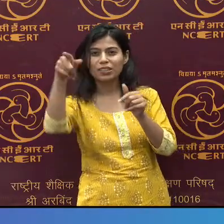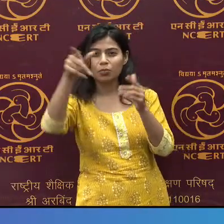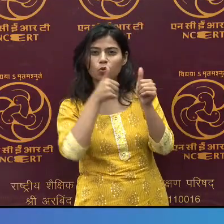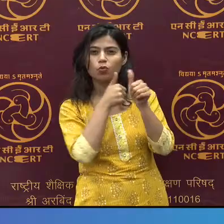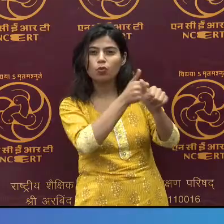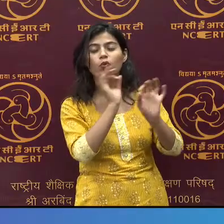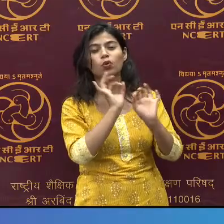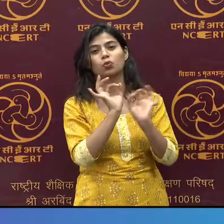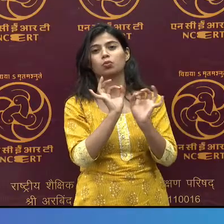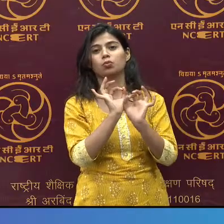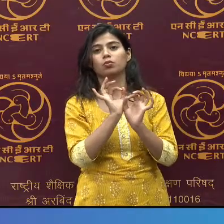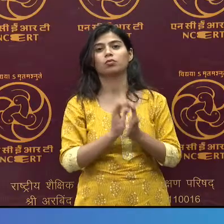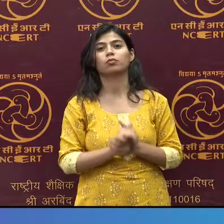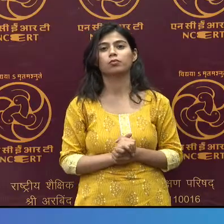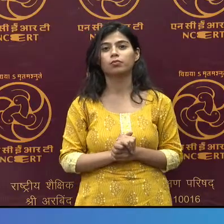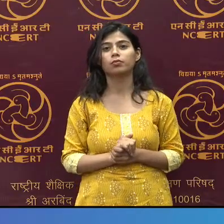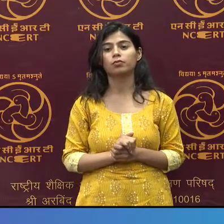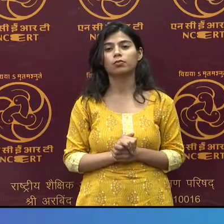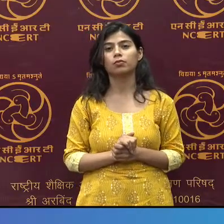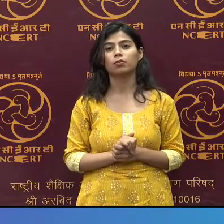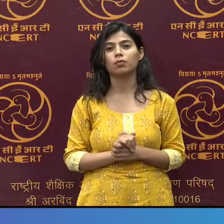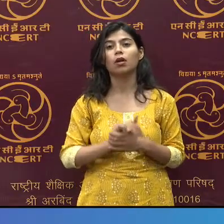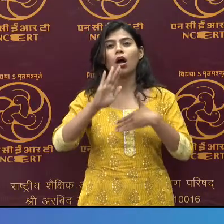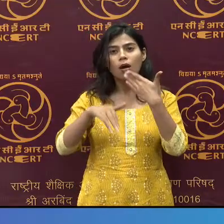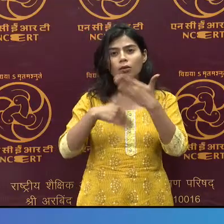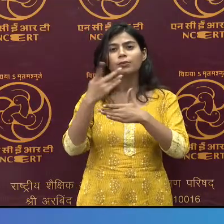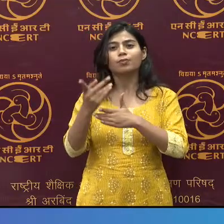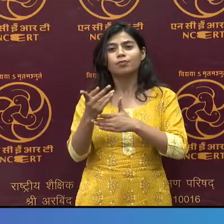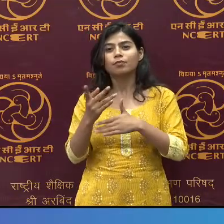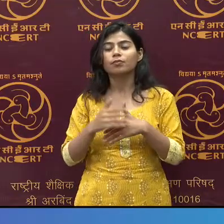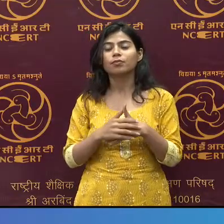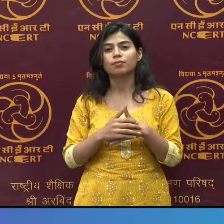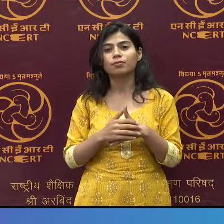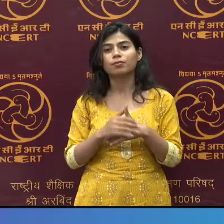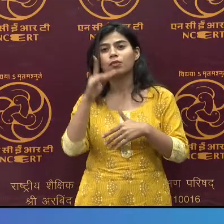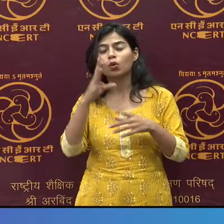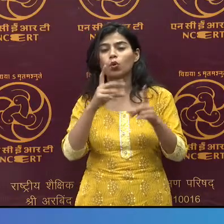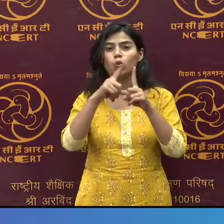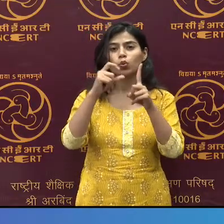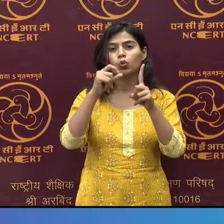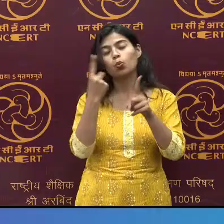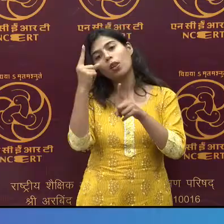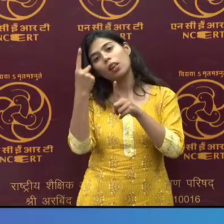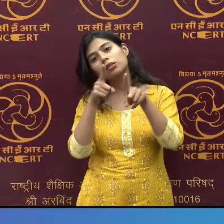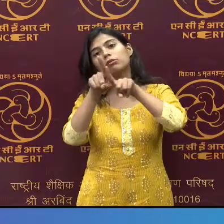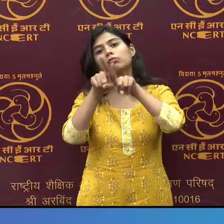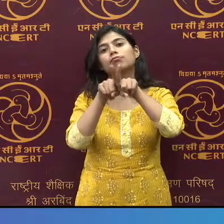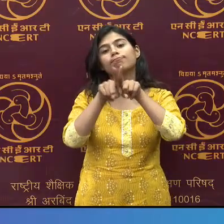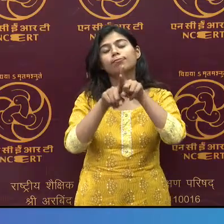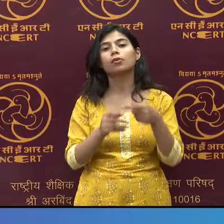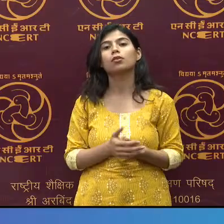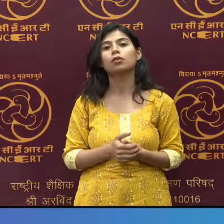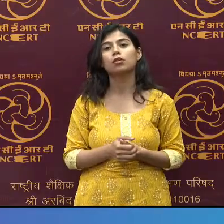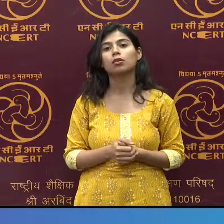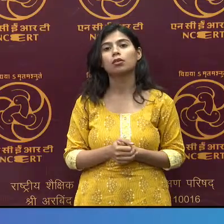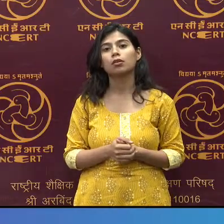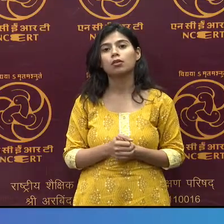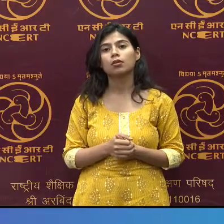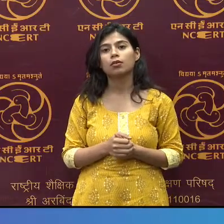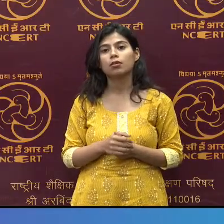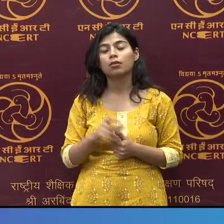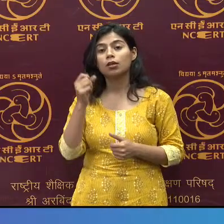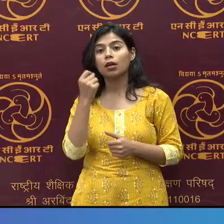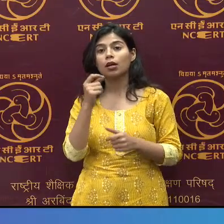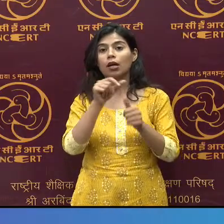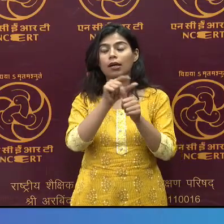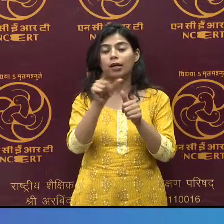third person. Also, let's try to do it with one example. Let's take up one example so that you are able